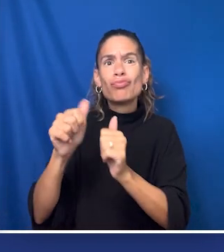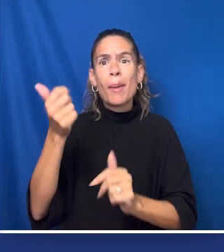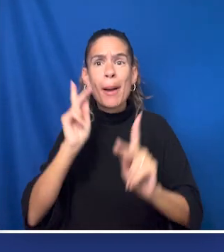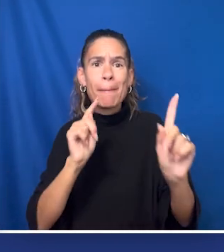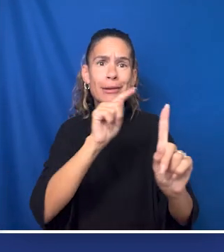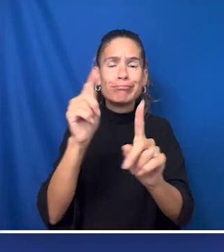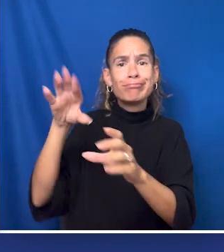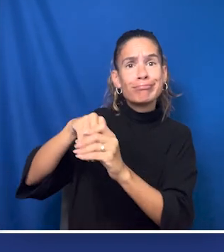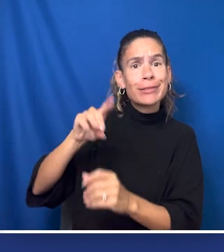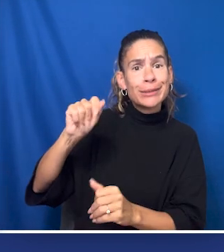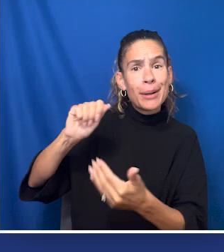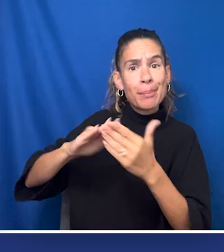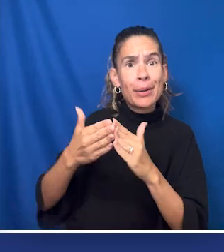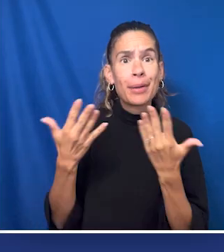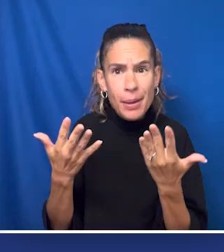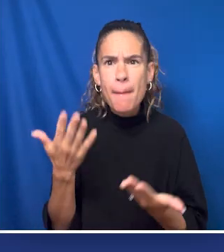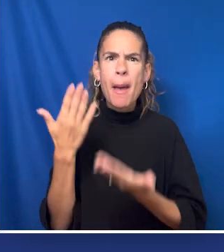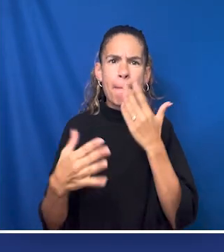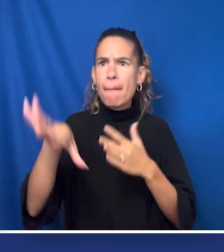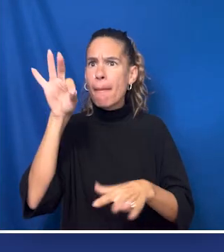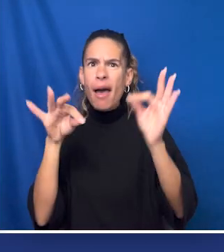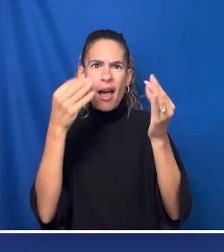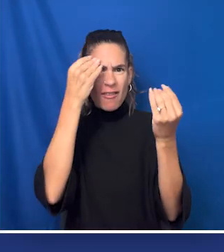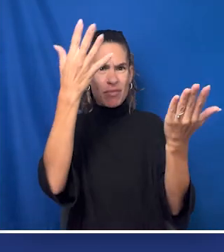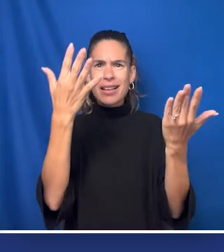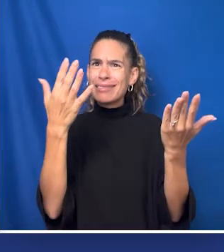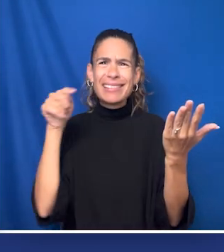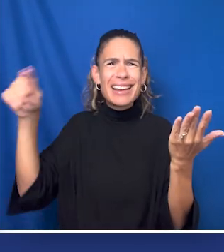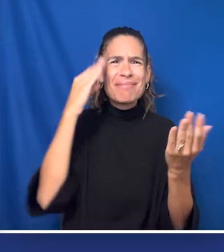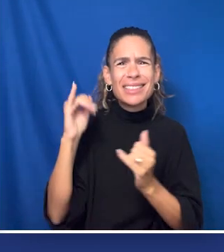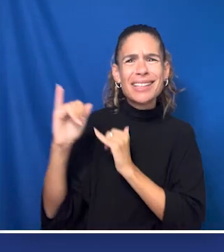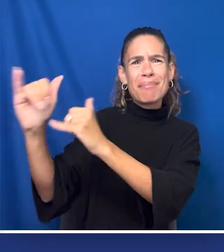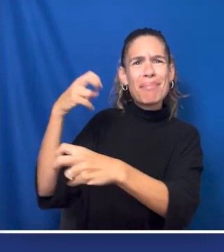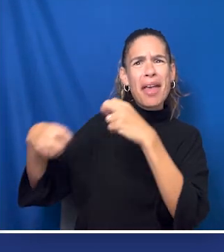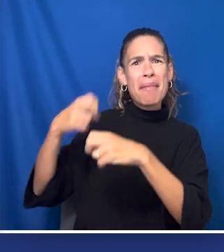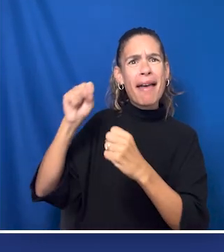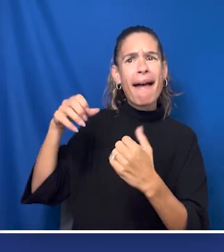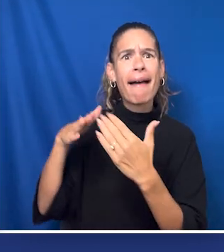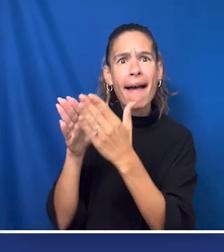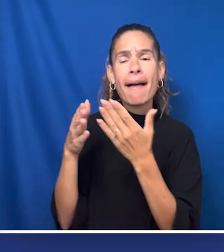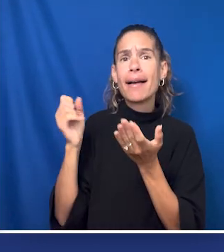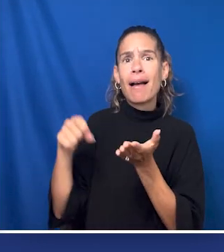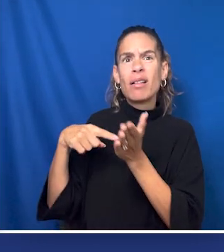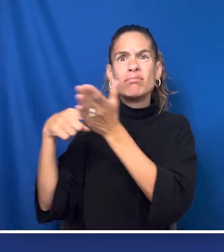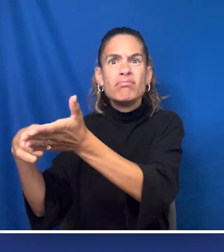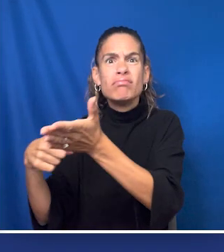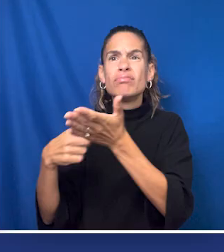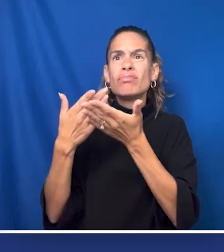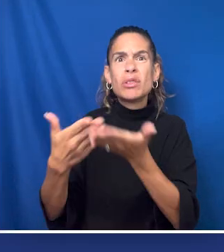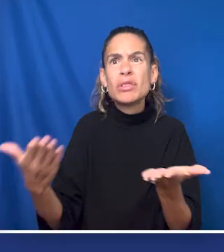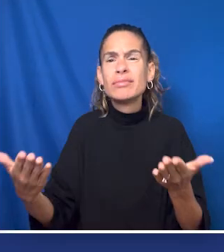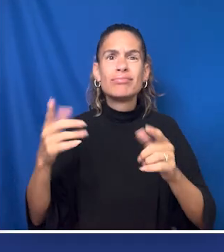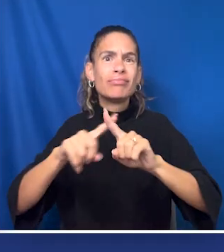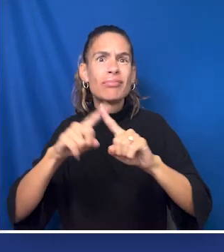talk to other members of the disability community. Chances are you can find someone who has faced the same issue you are dealing with, and they